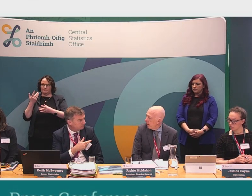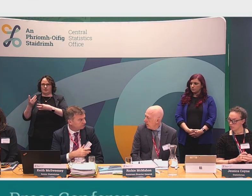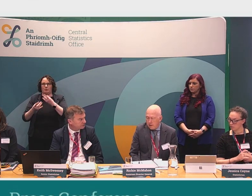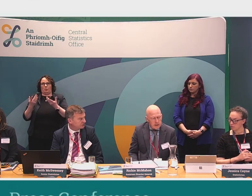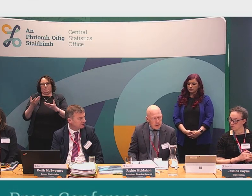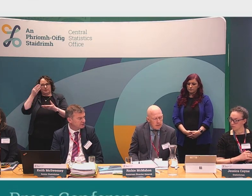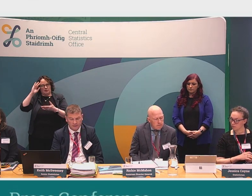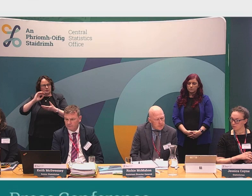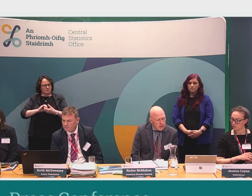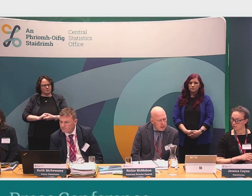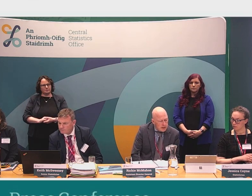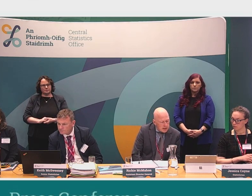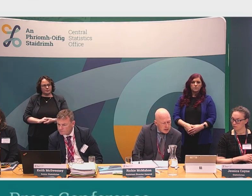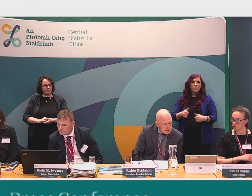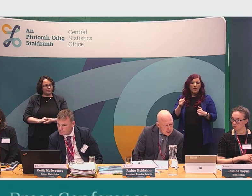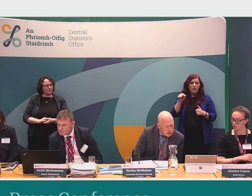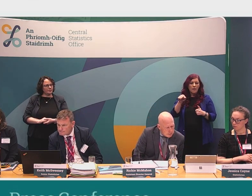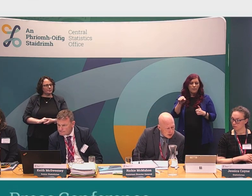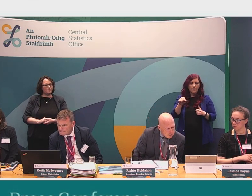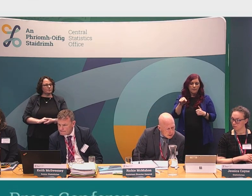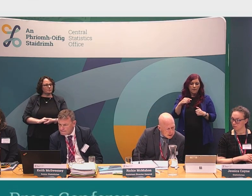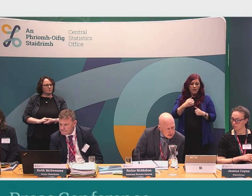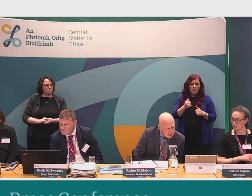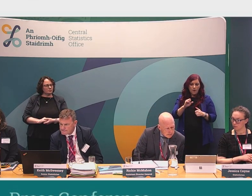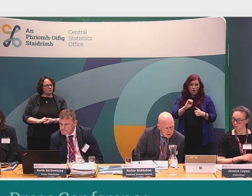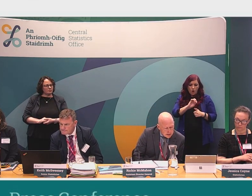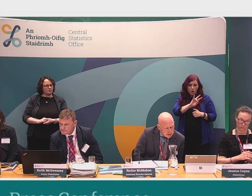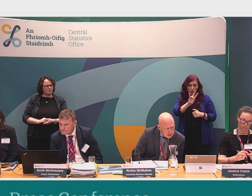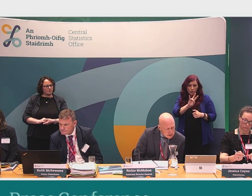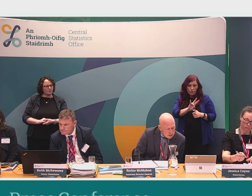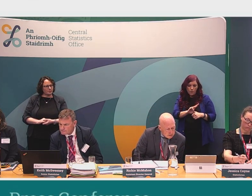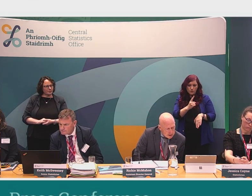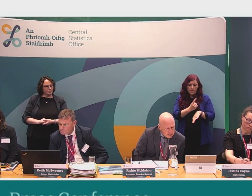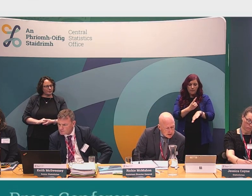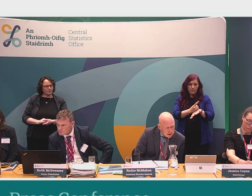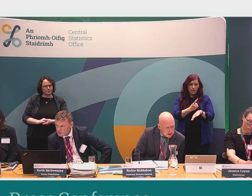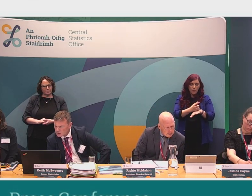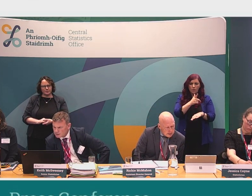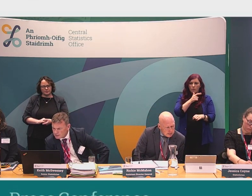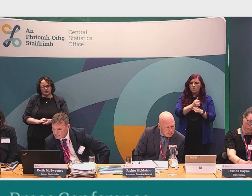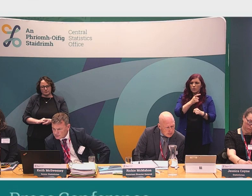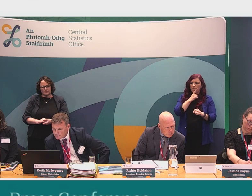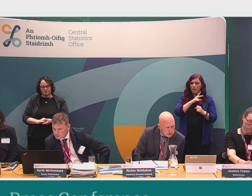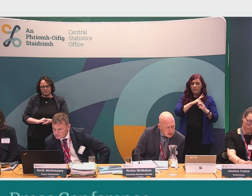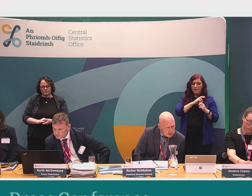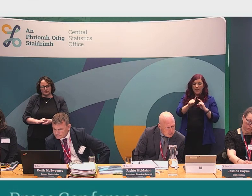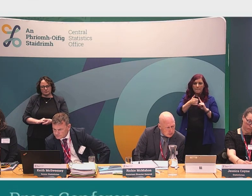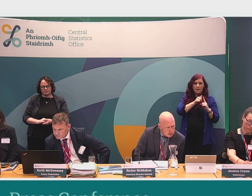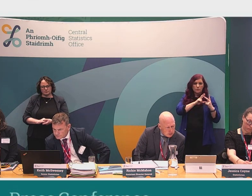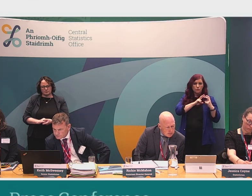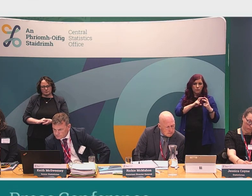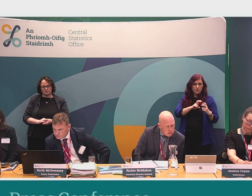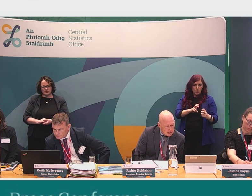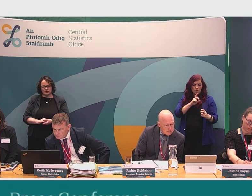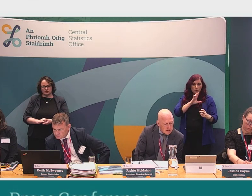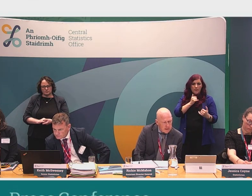Yeah, thanks, Keith. Yep. Yeah, Danielle McLaughlin has again thanked us for her research and then included a suggestion to